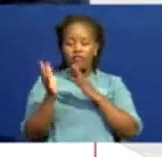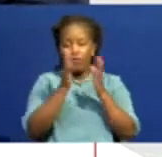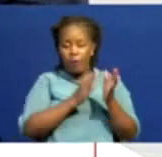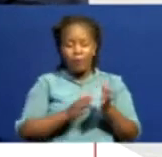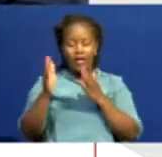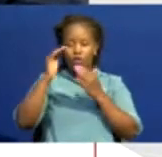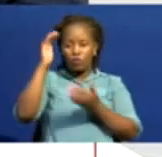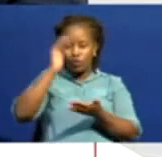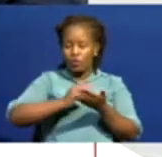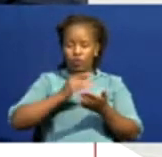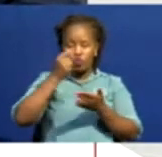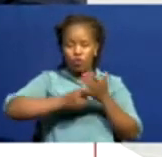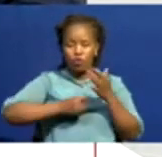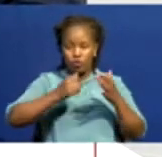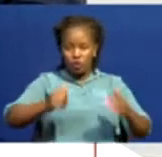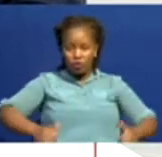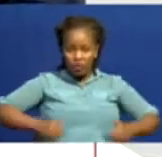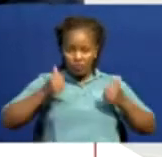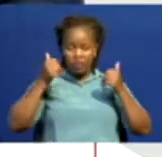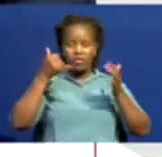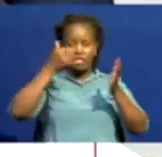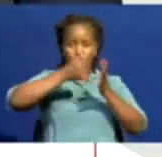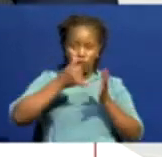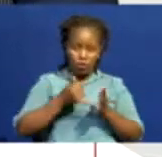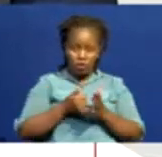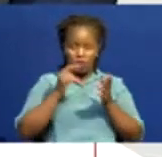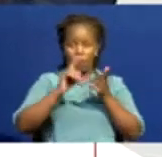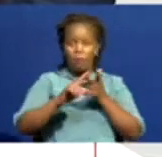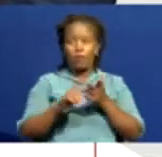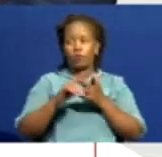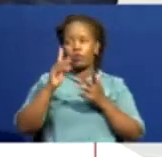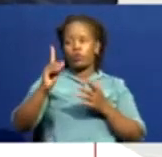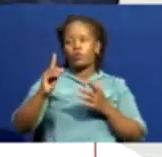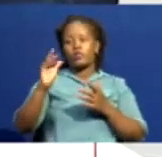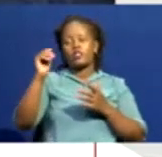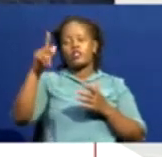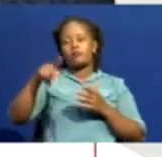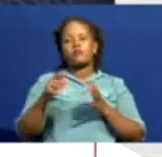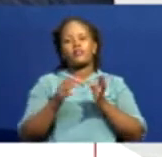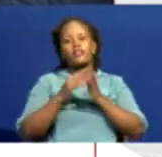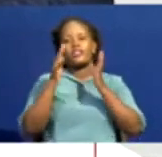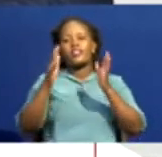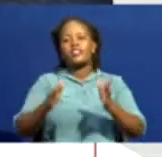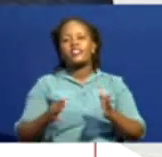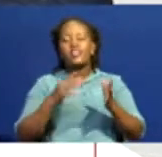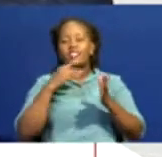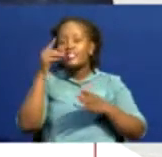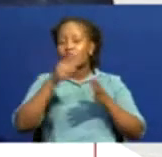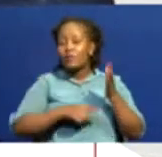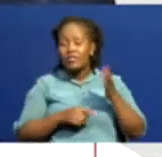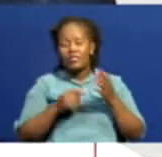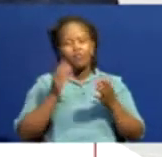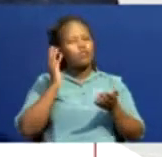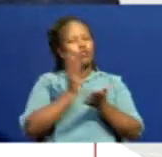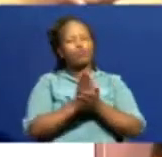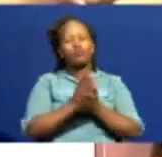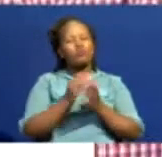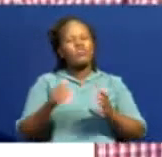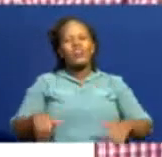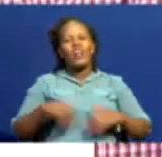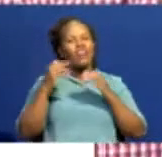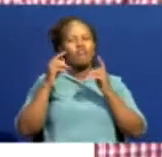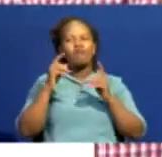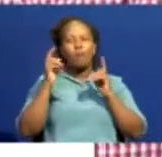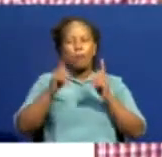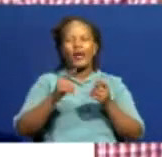are included. On his part, DAP Kenya Party leader Eugene Wamalwa said that the cost of living can come down if the